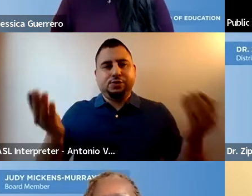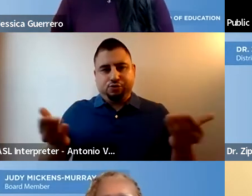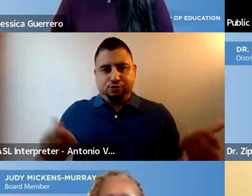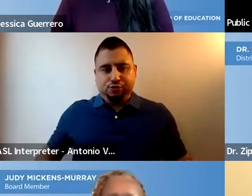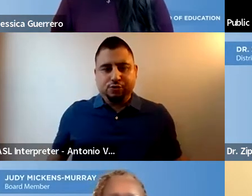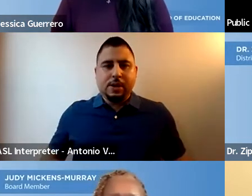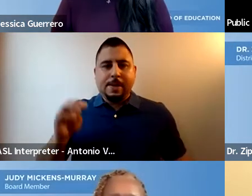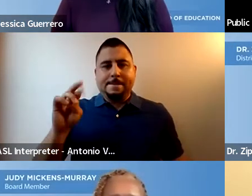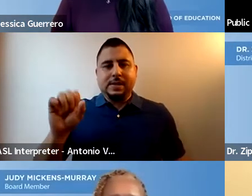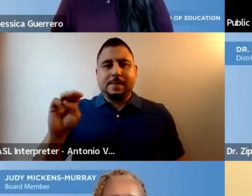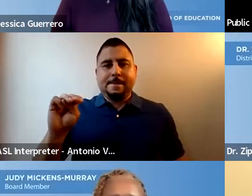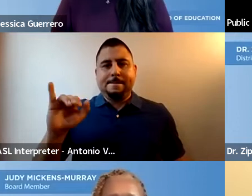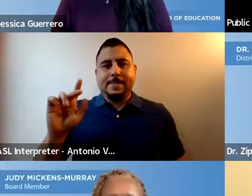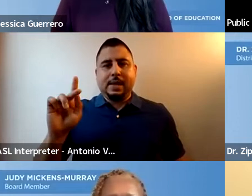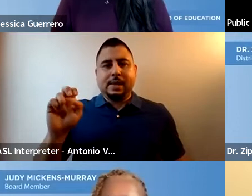Mrs. Makins Murray?